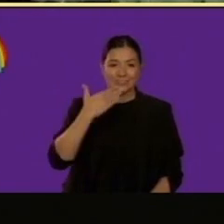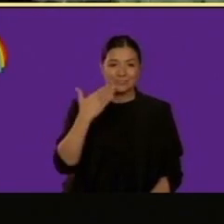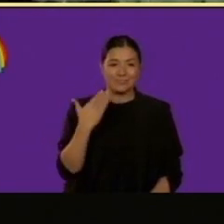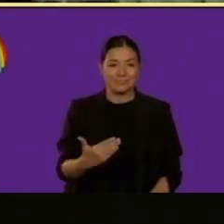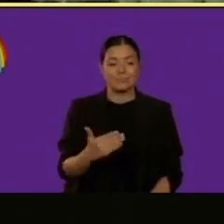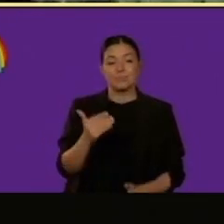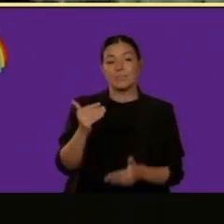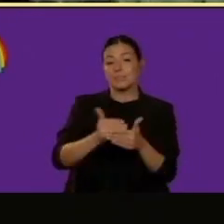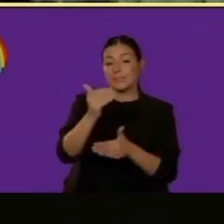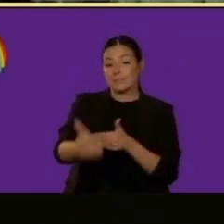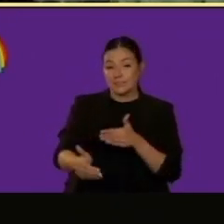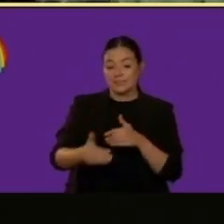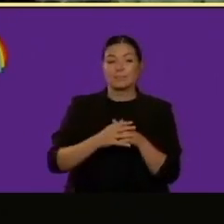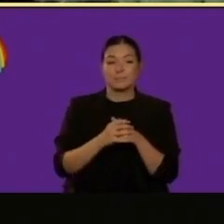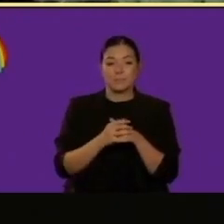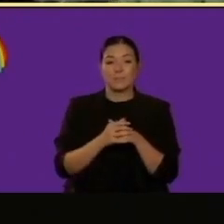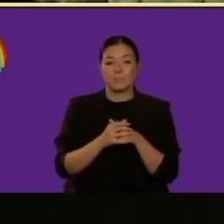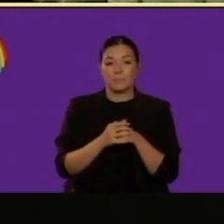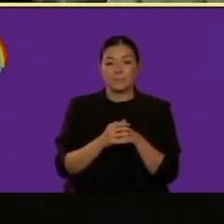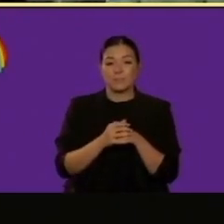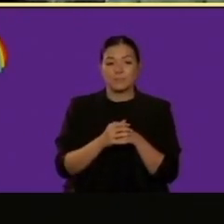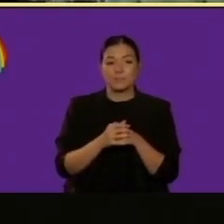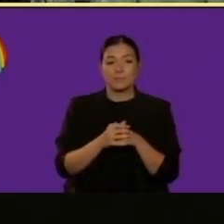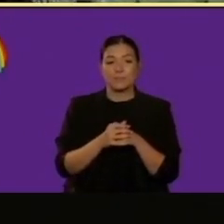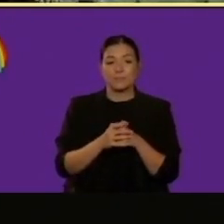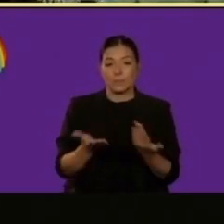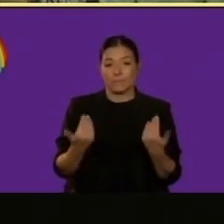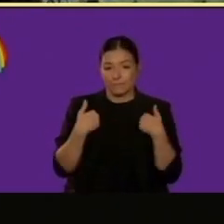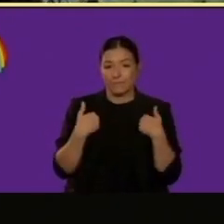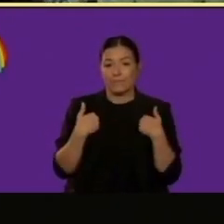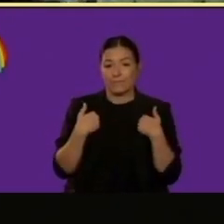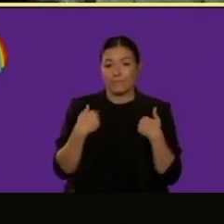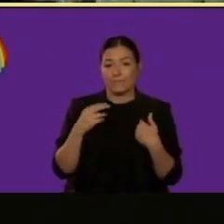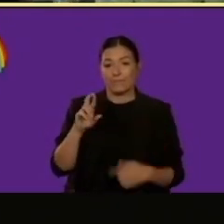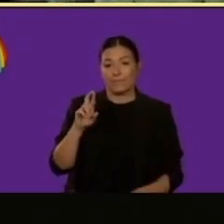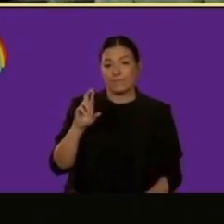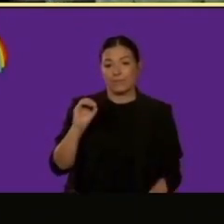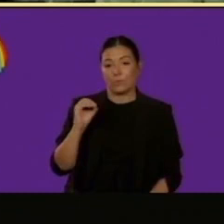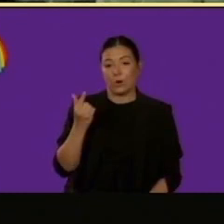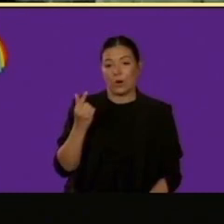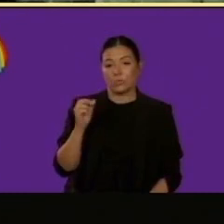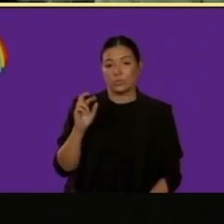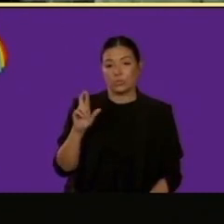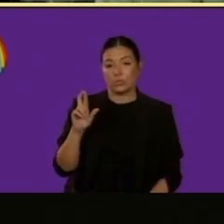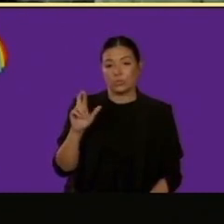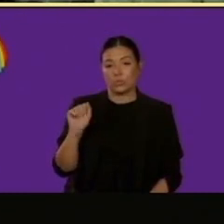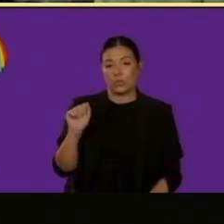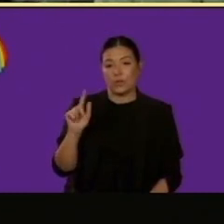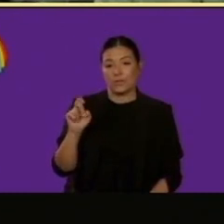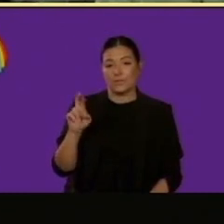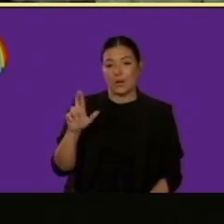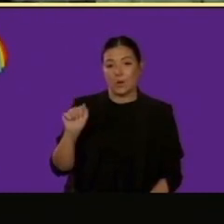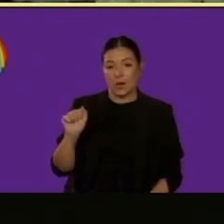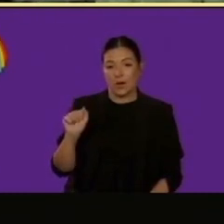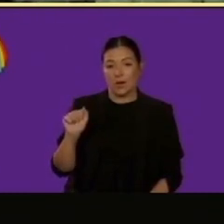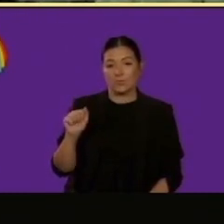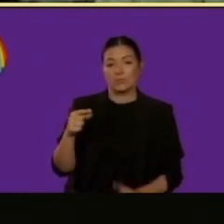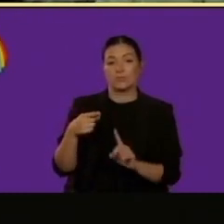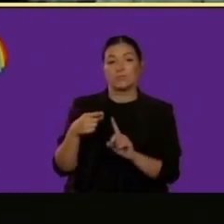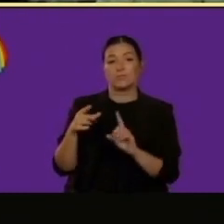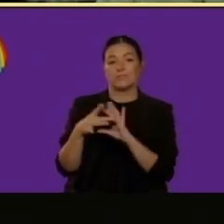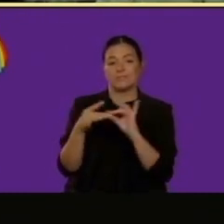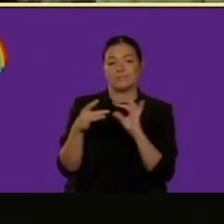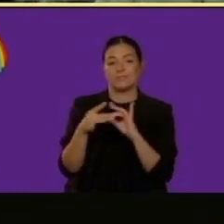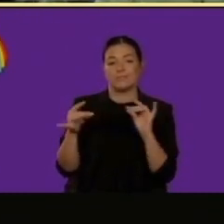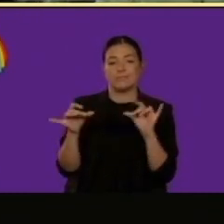to a company named Somos una Sistema THEAD. empresa social de We formación are a de social company for